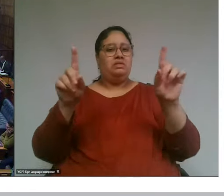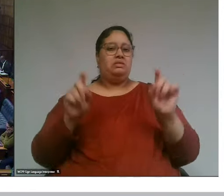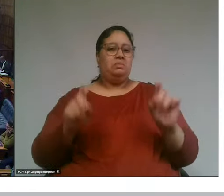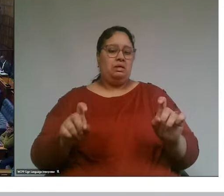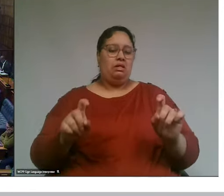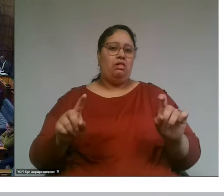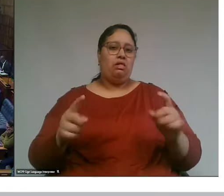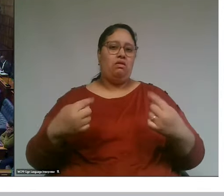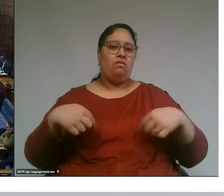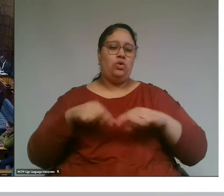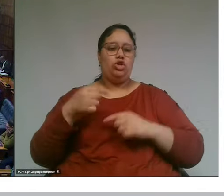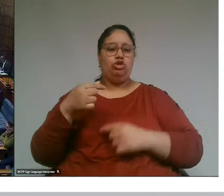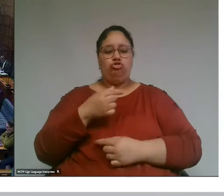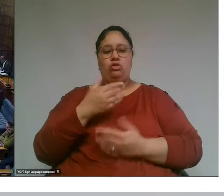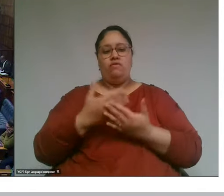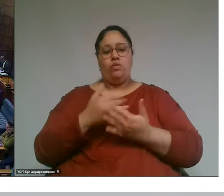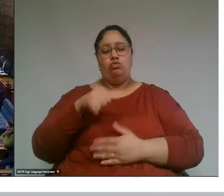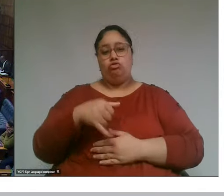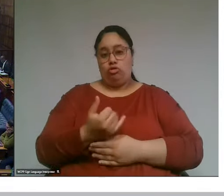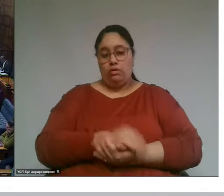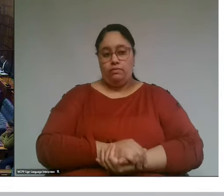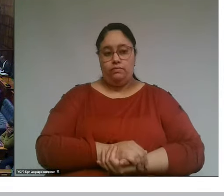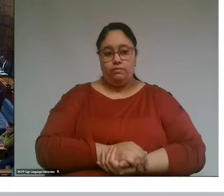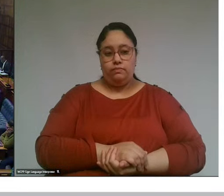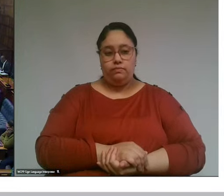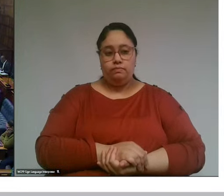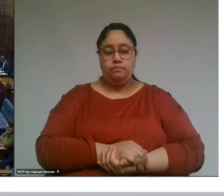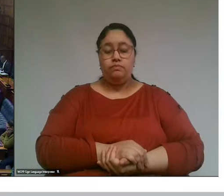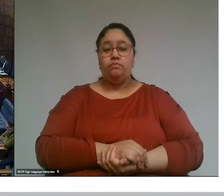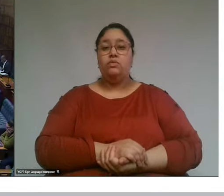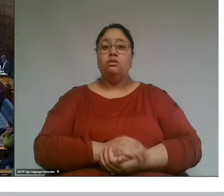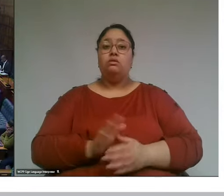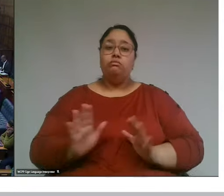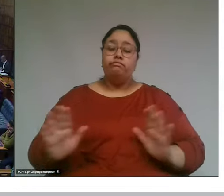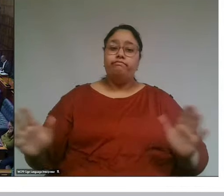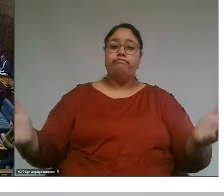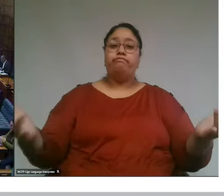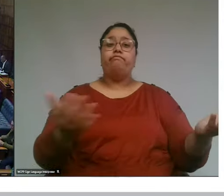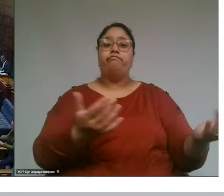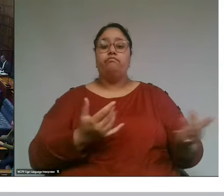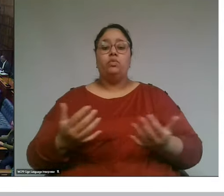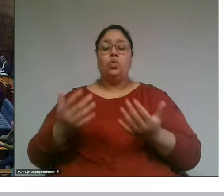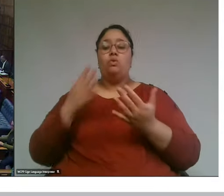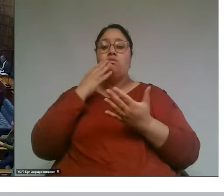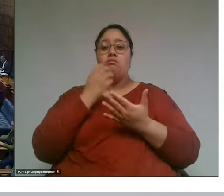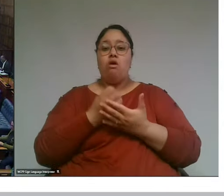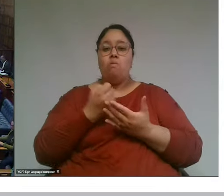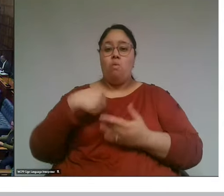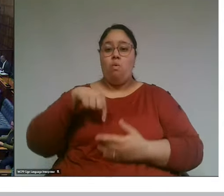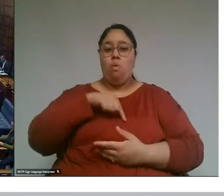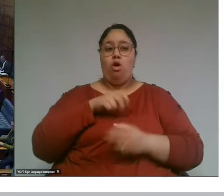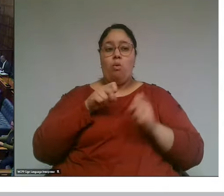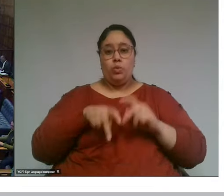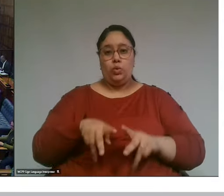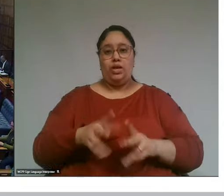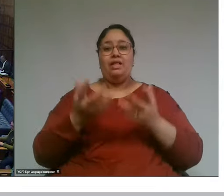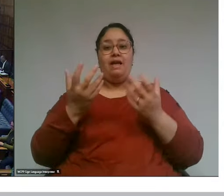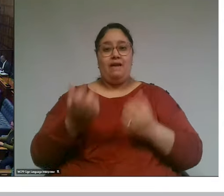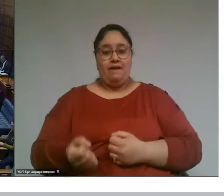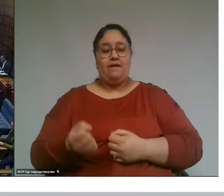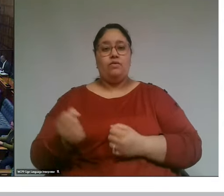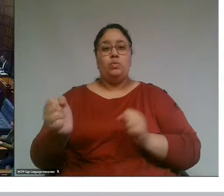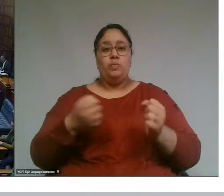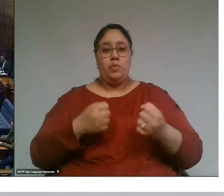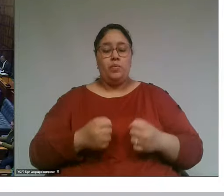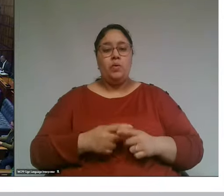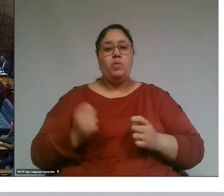the of of G for J grow economy everyone has an opportunity to be employed and everyone has opportunity